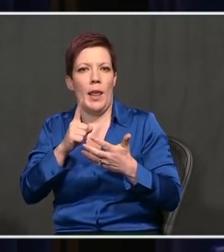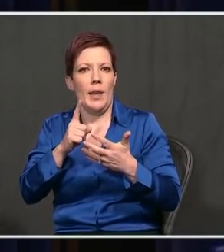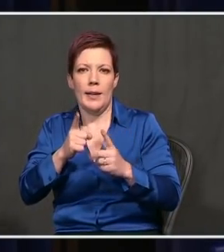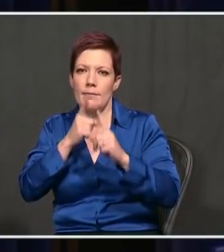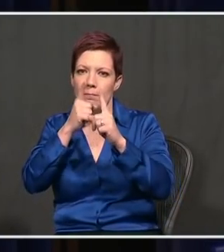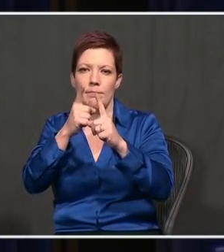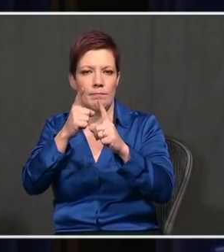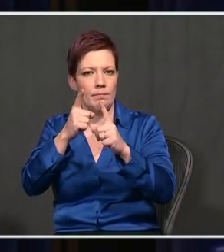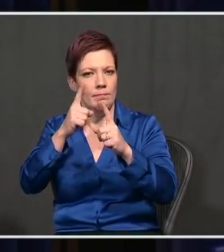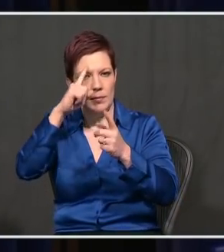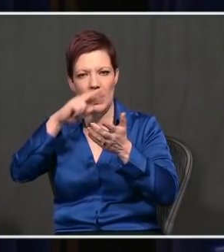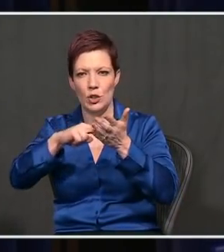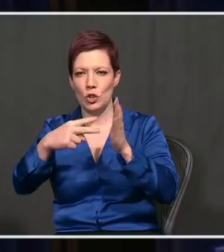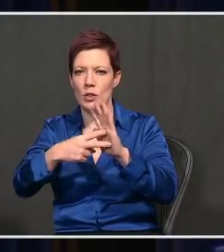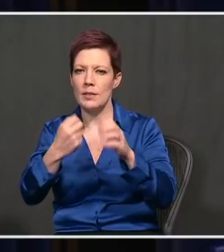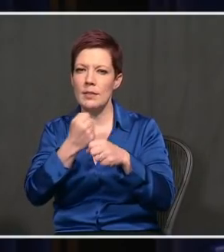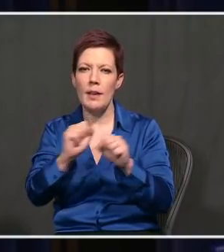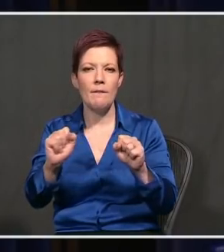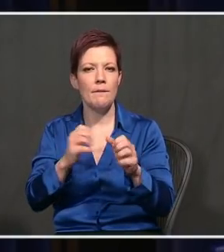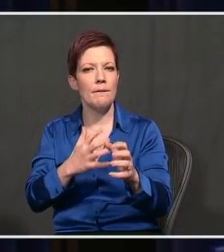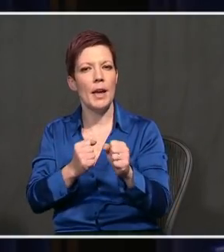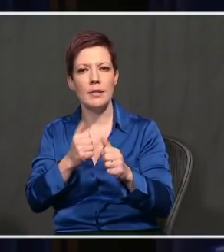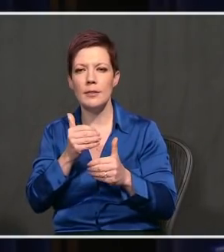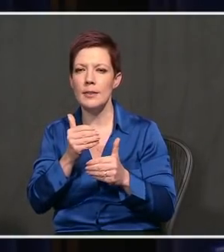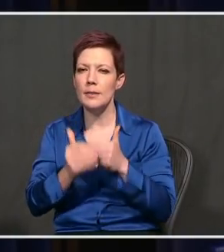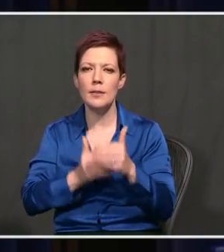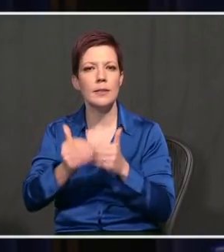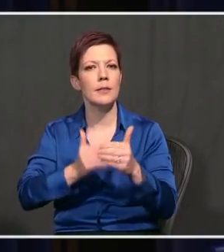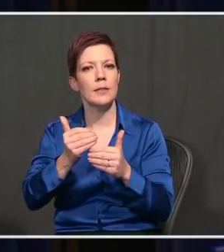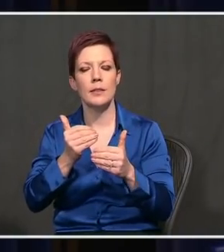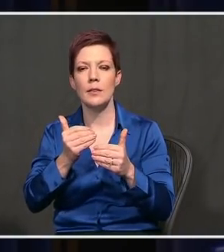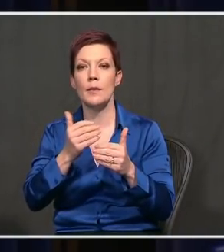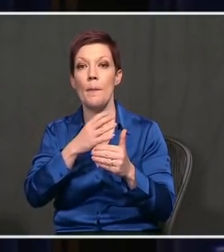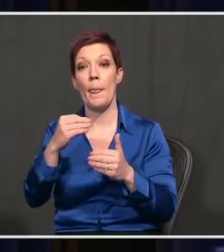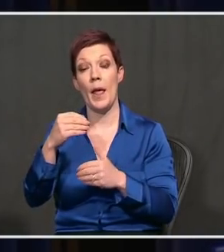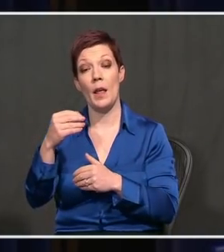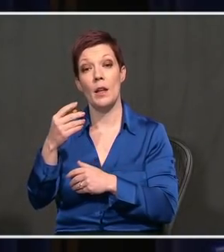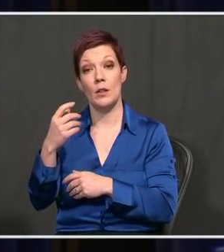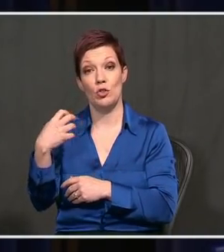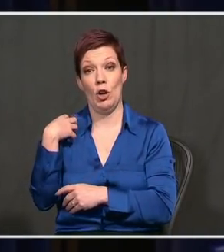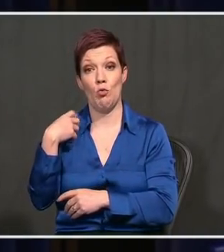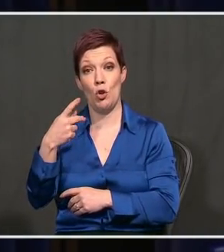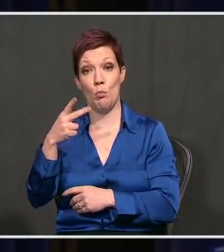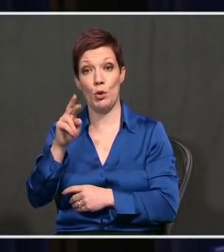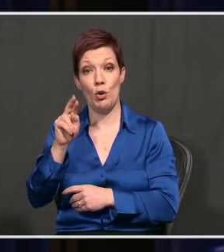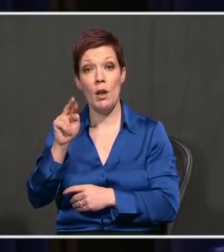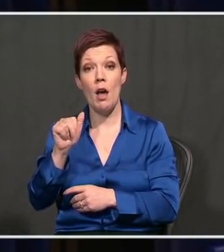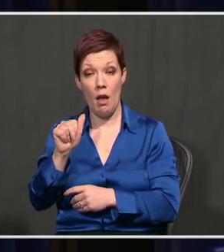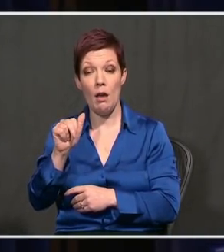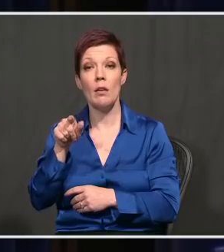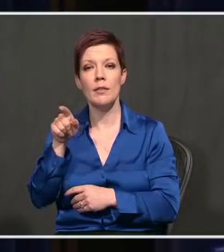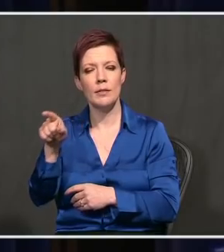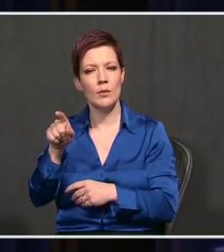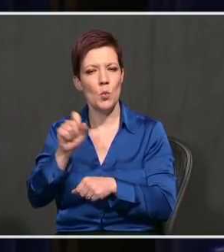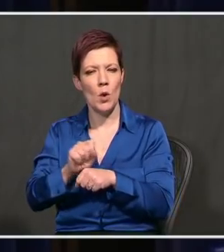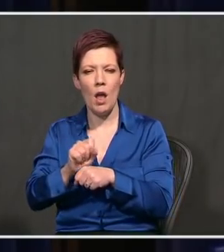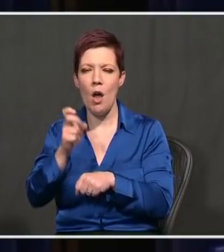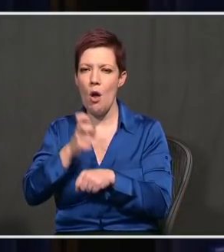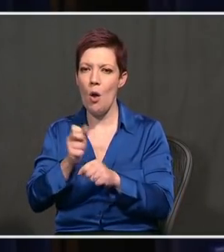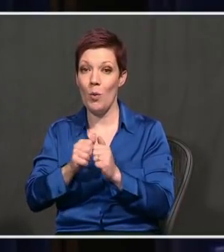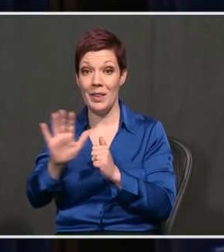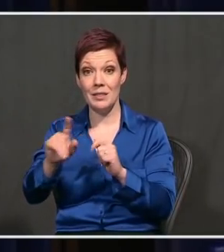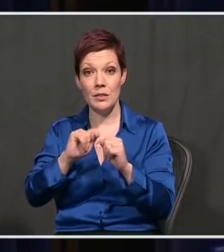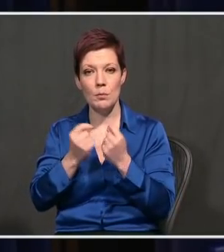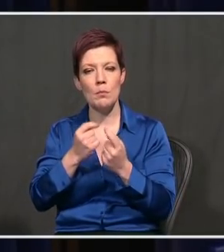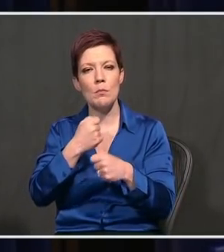the manufacturing of this vaccine. And I know General Perna is working very hard with his team to ensure that they make it